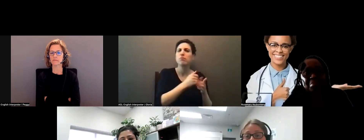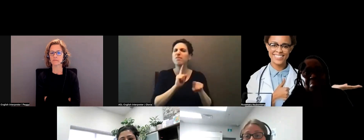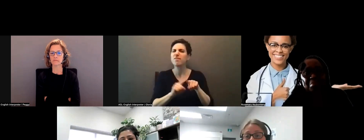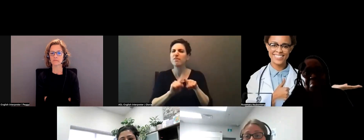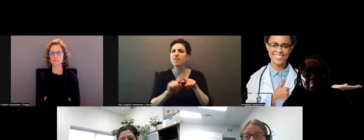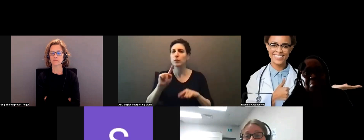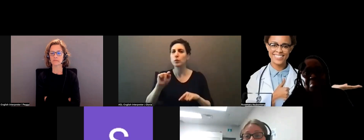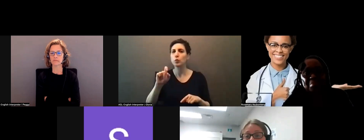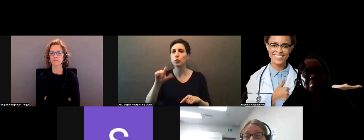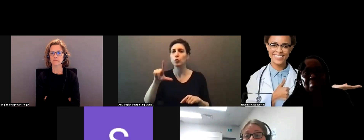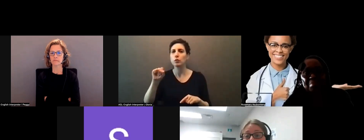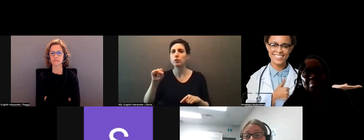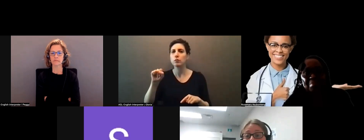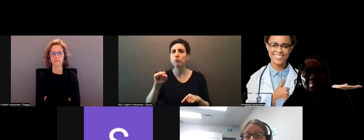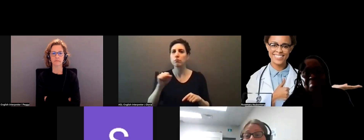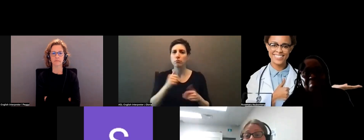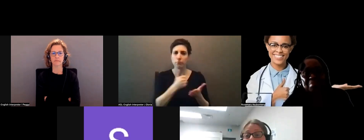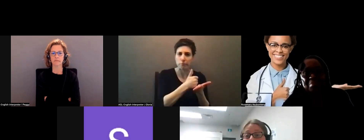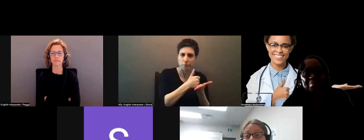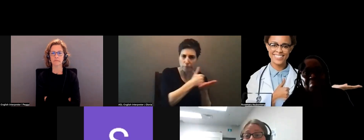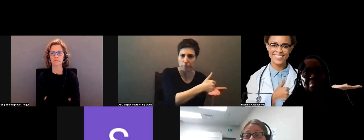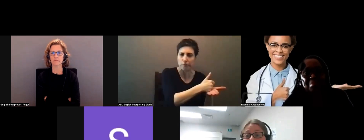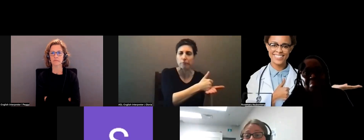to join